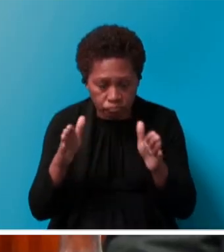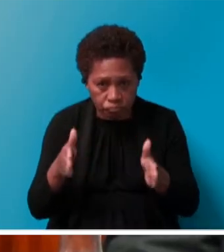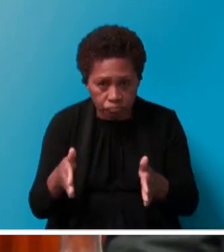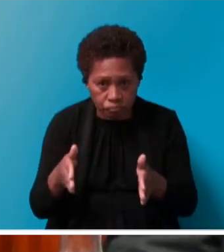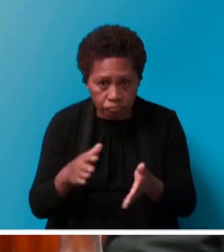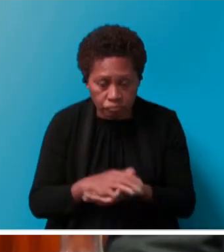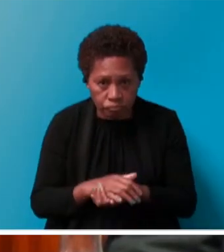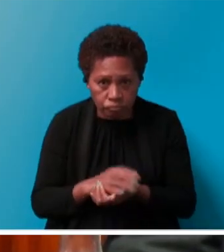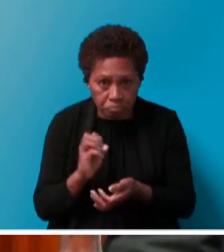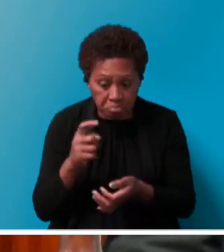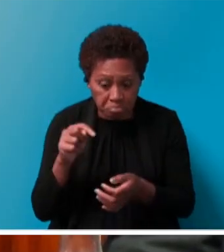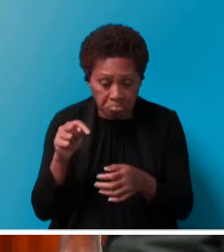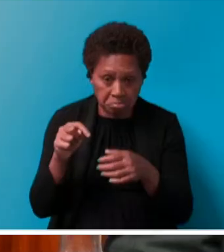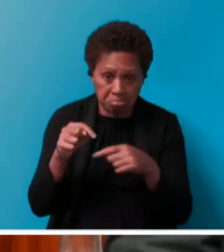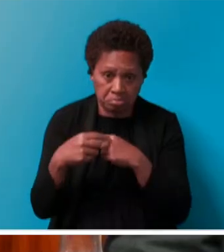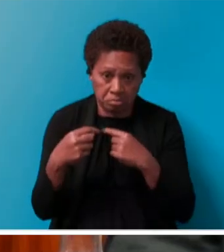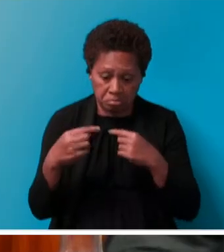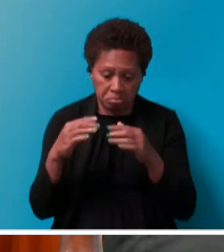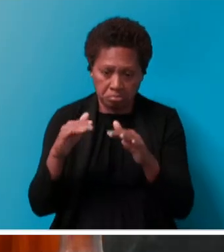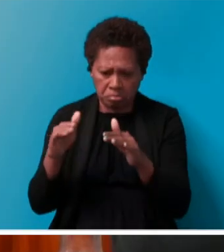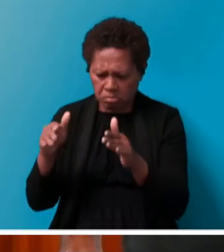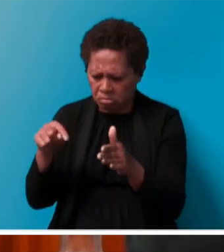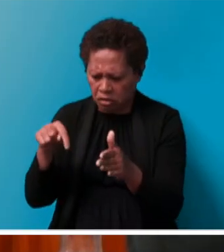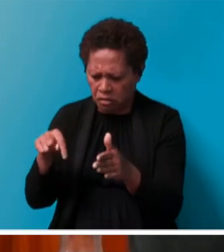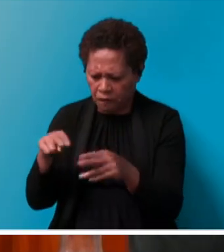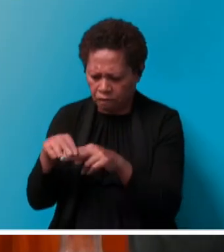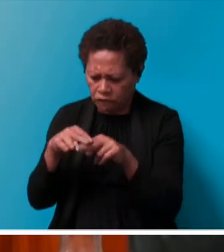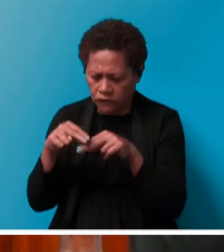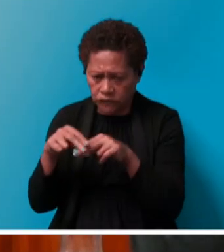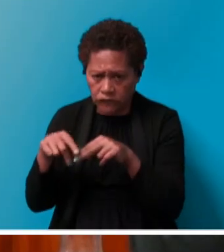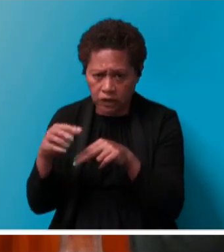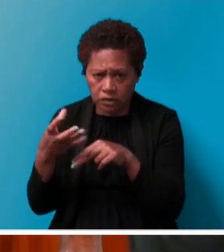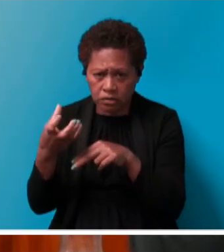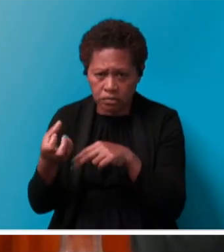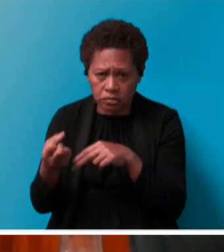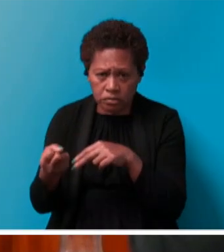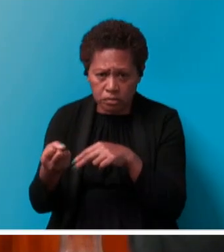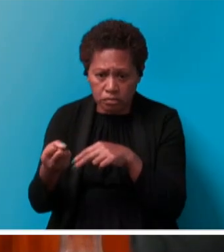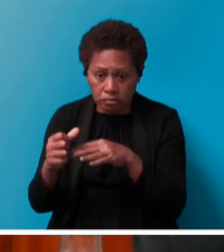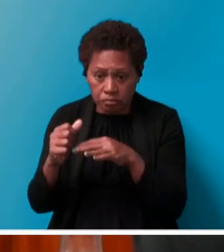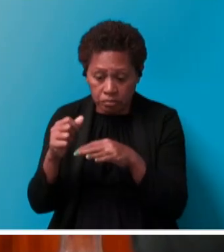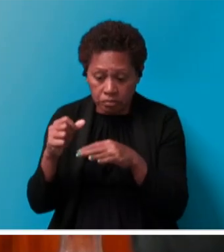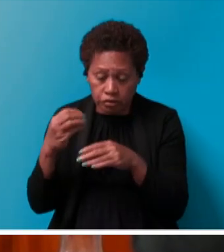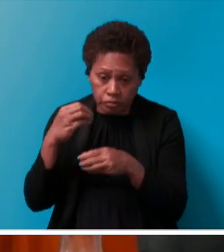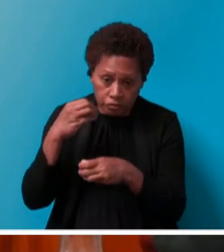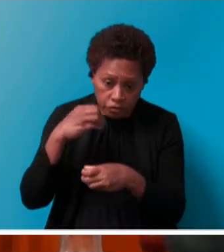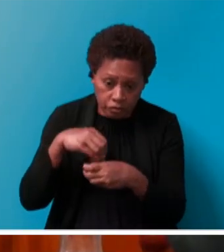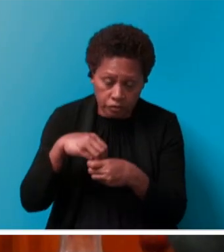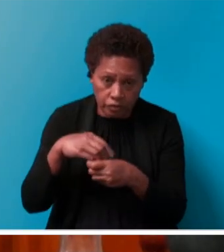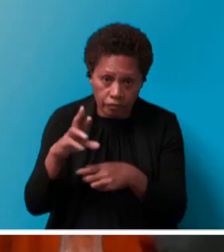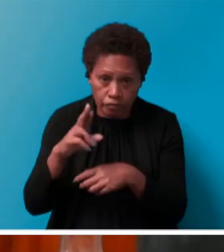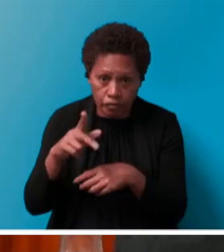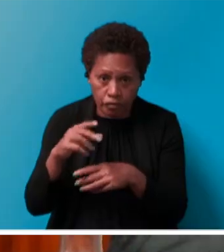positioned Fiji as a vocal leader in shaping global IP norms that are inclusive and equitable for developing